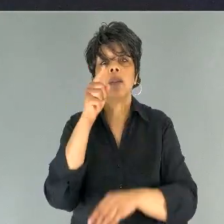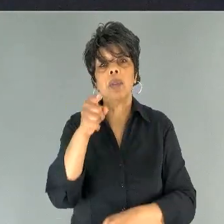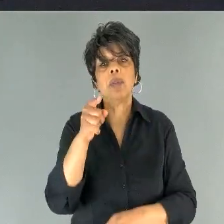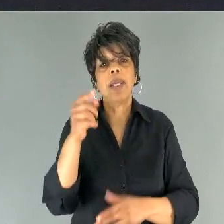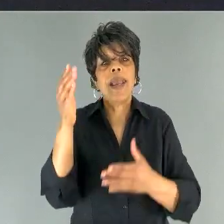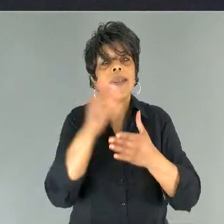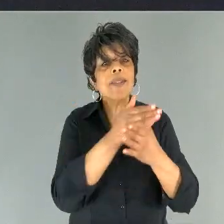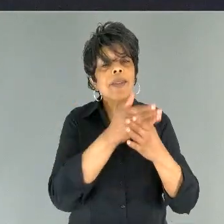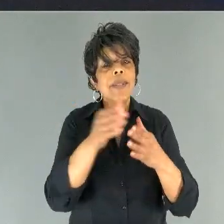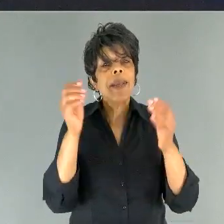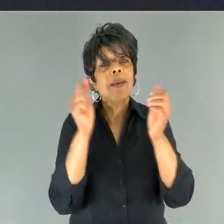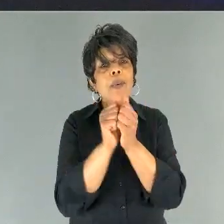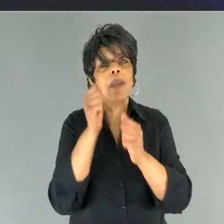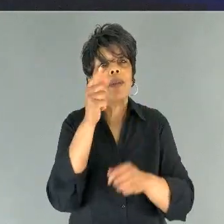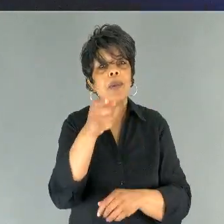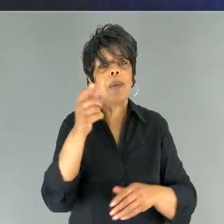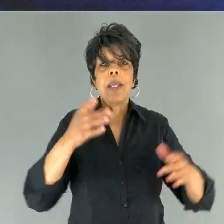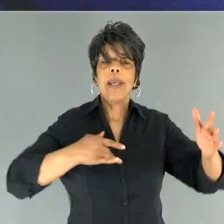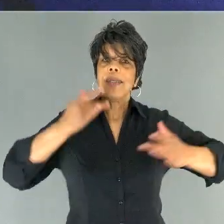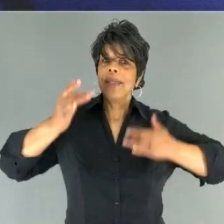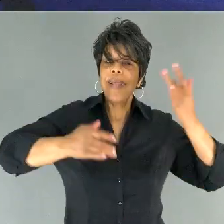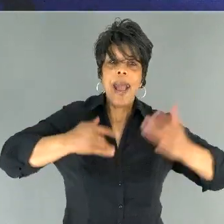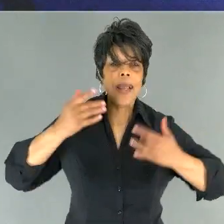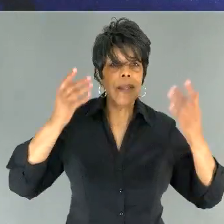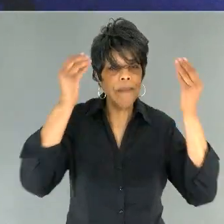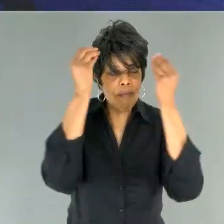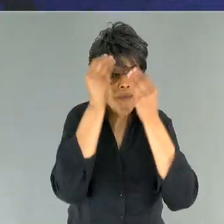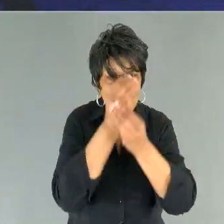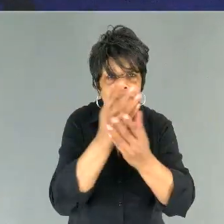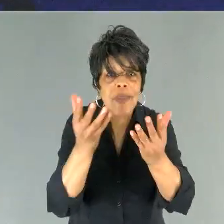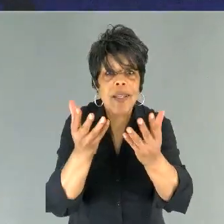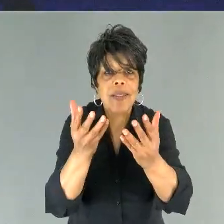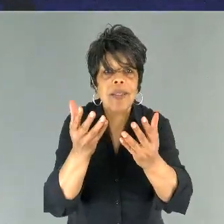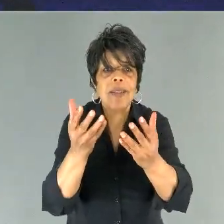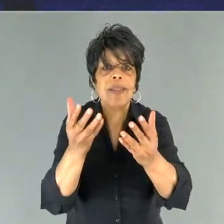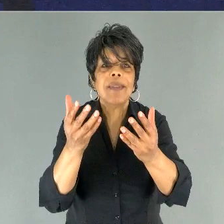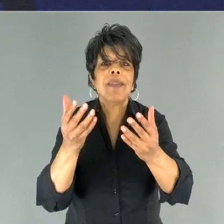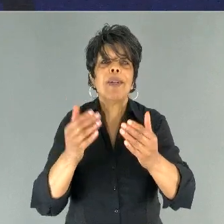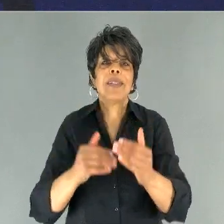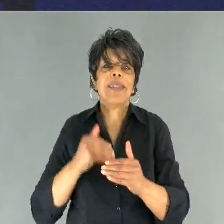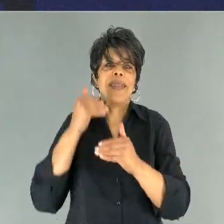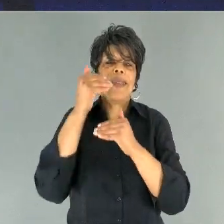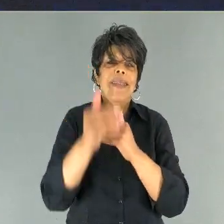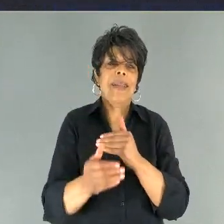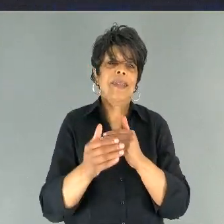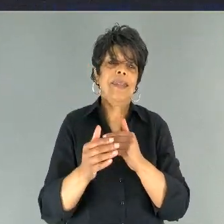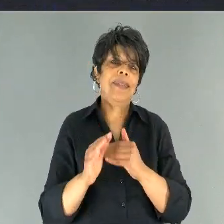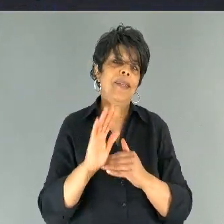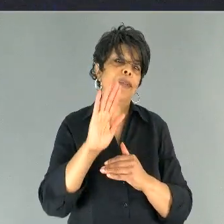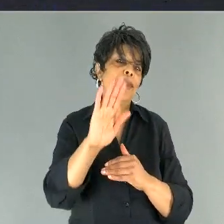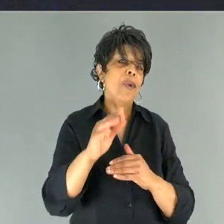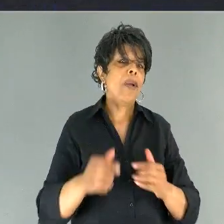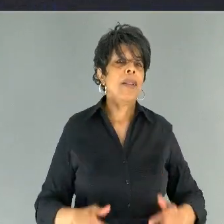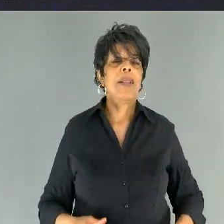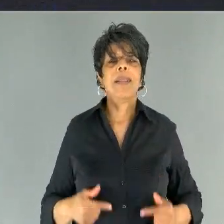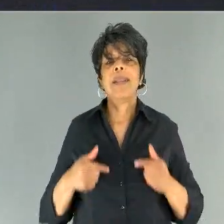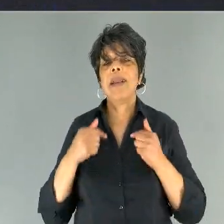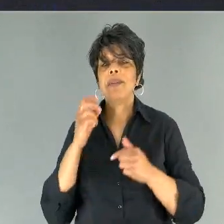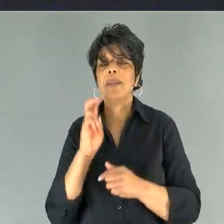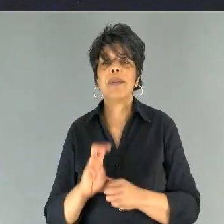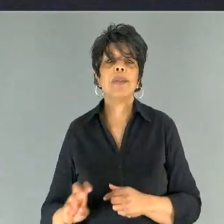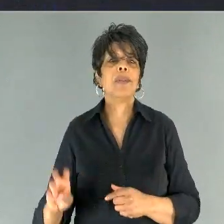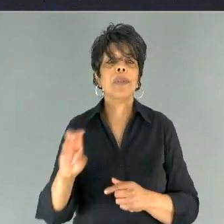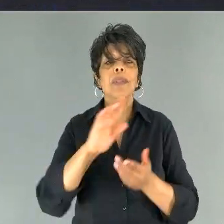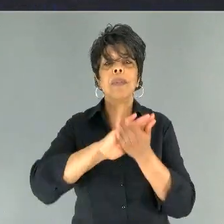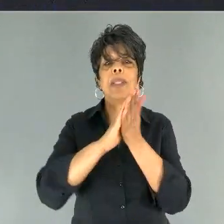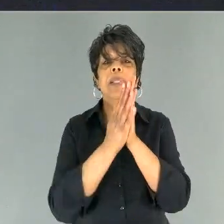news about what the next step is on your journey to being everything that God has called for